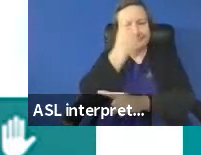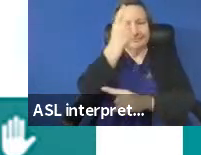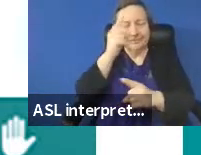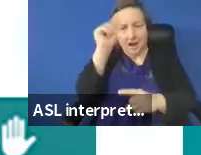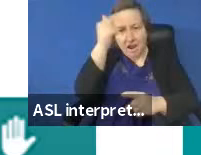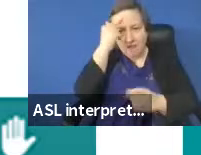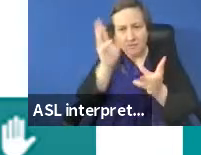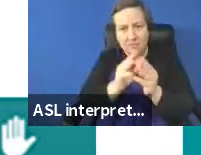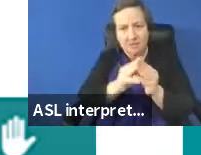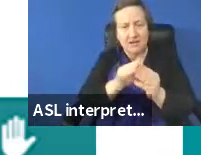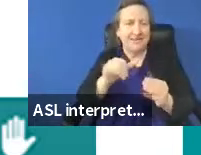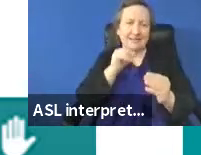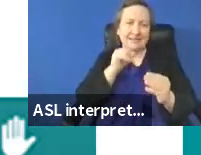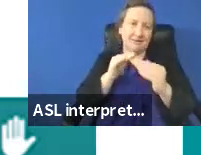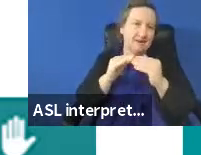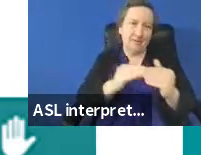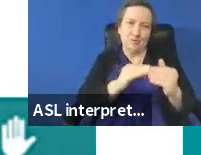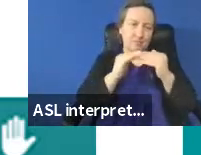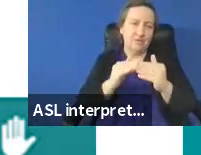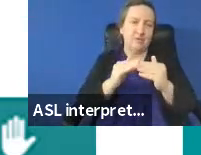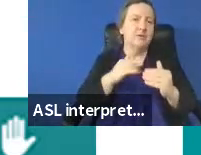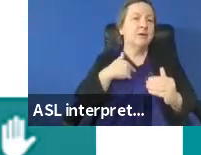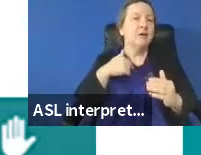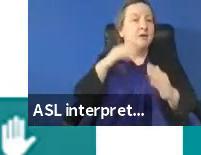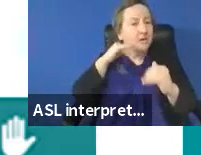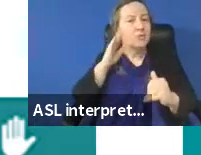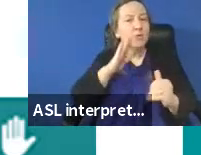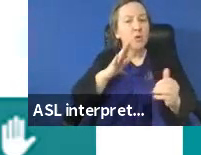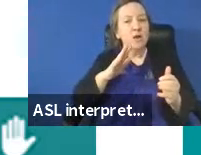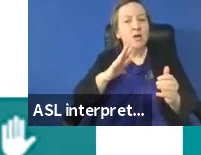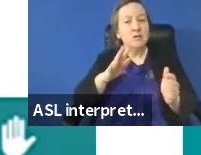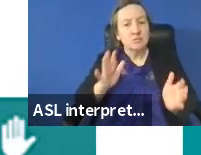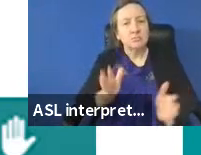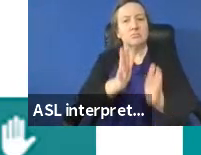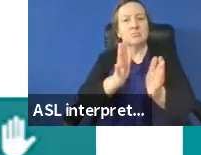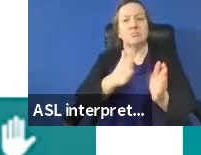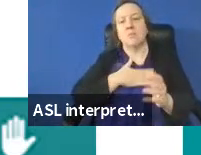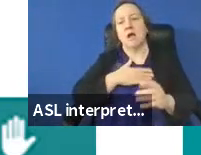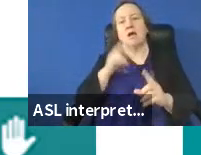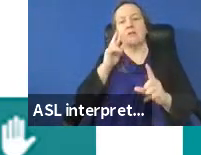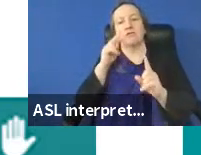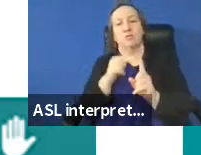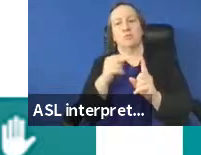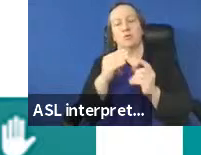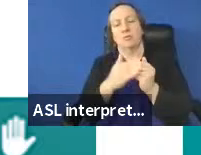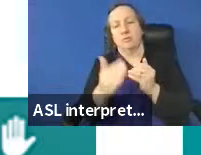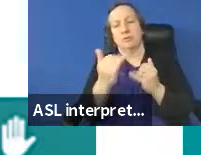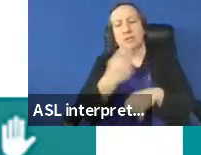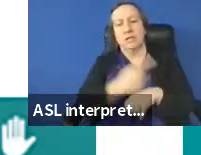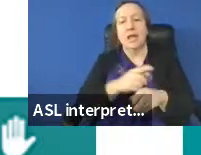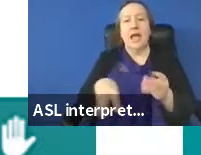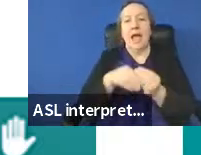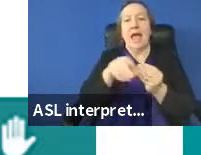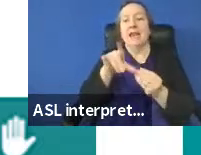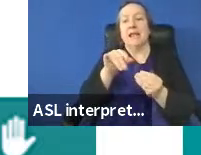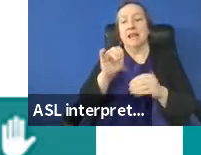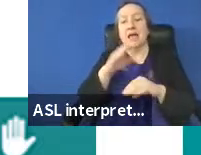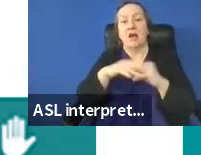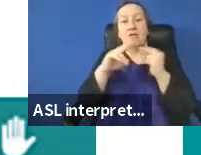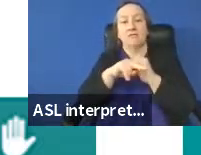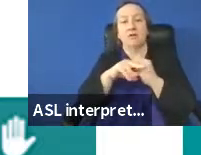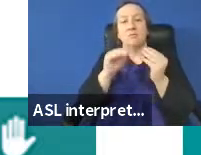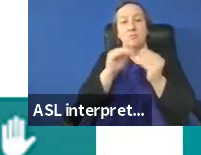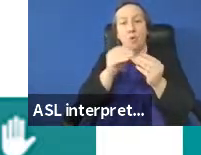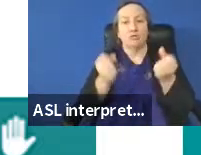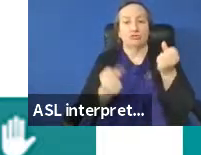That, to me, is not equitable. So I'm hoping you will push my viewpoint onward today. Adding lanes to a freeway will only lead to more